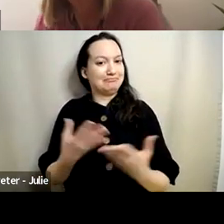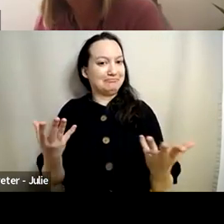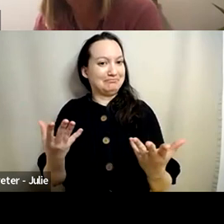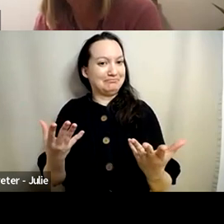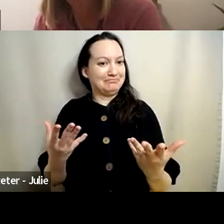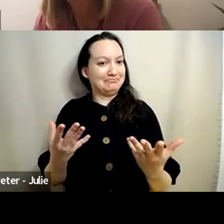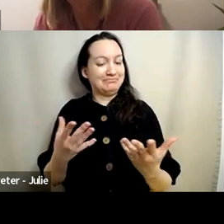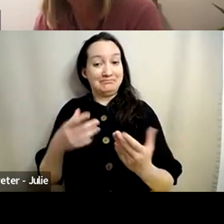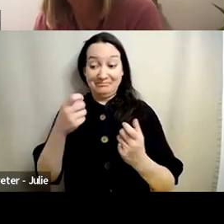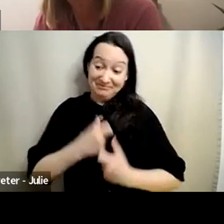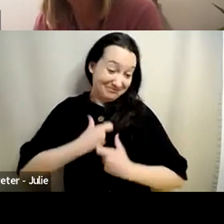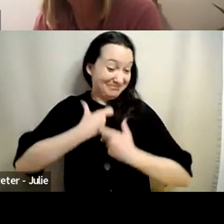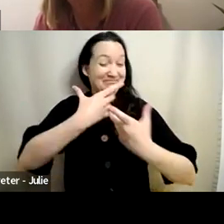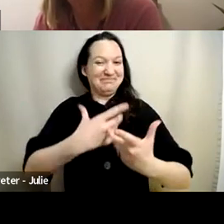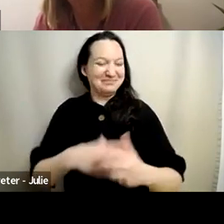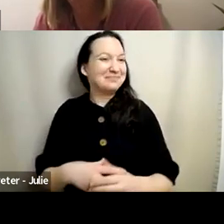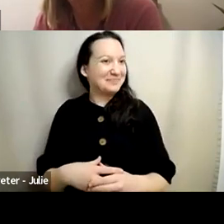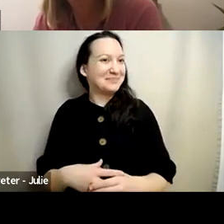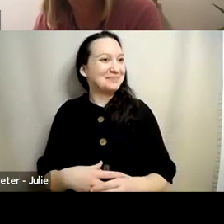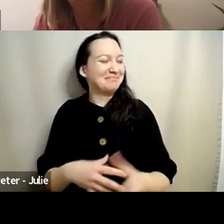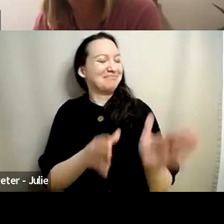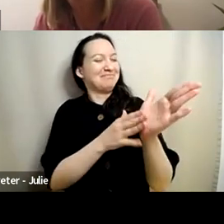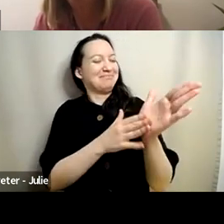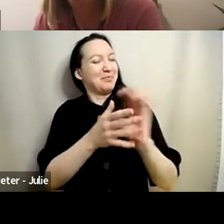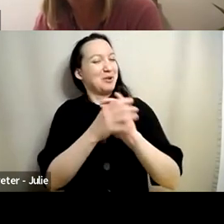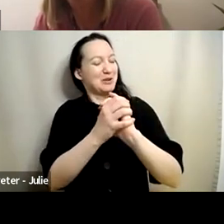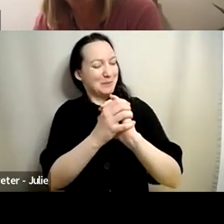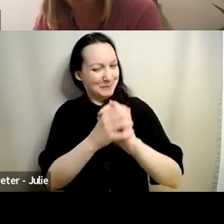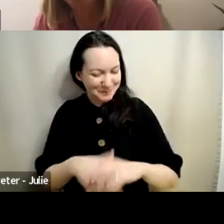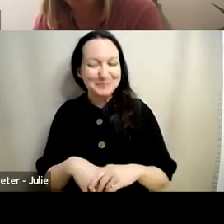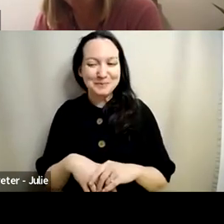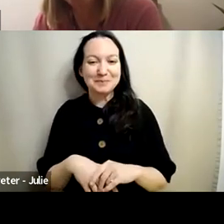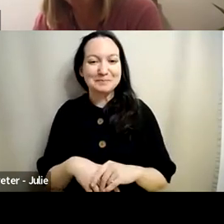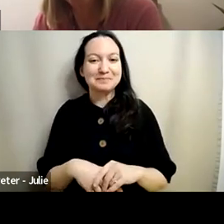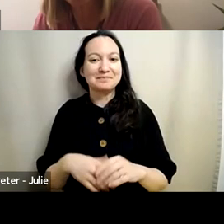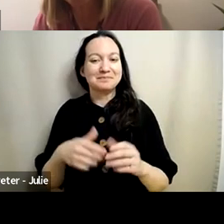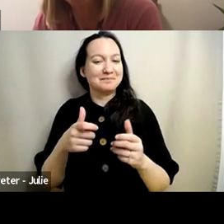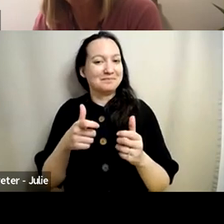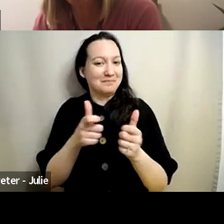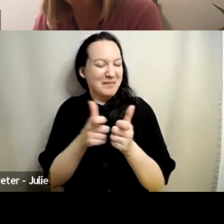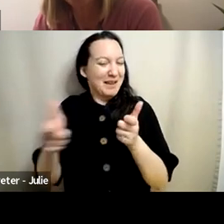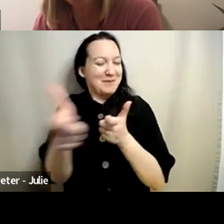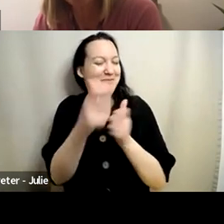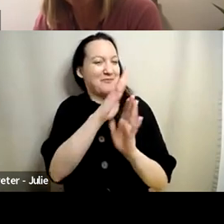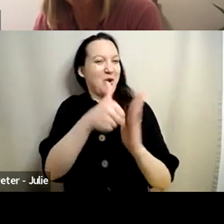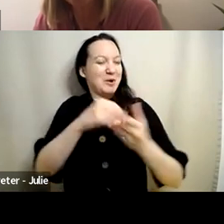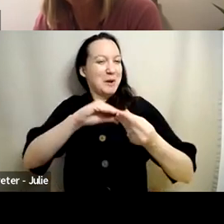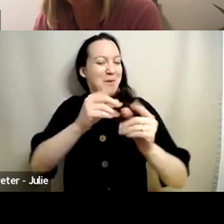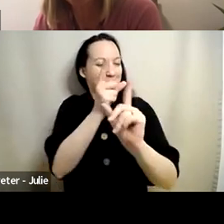You had to get it all out and you did, and congratulations on being ahead on all of your metrics. That's great.